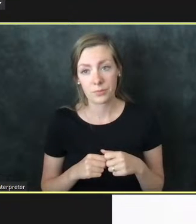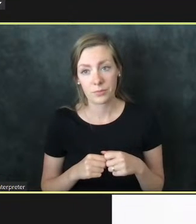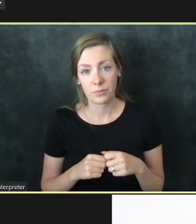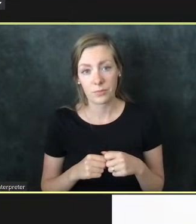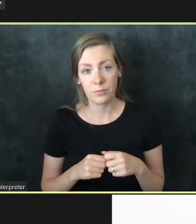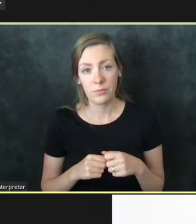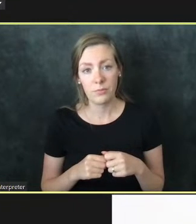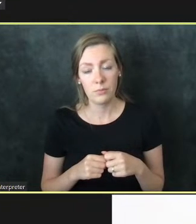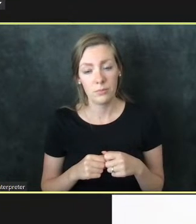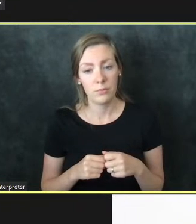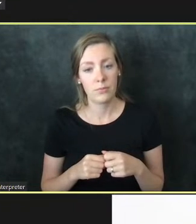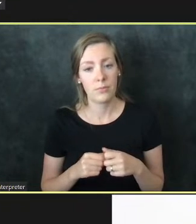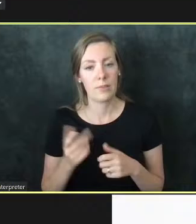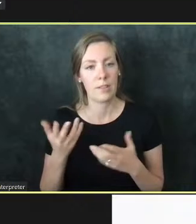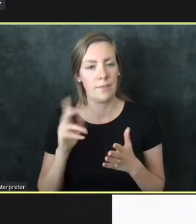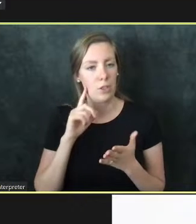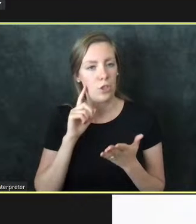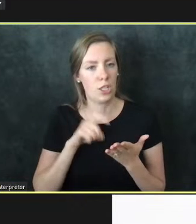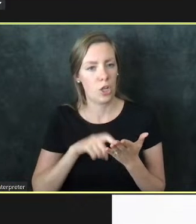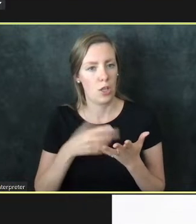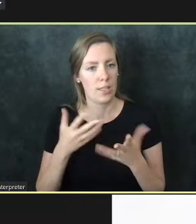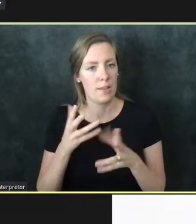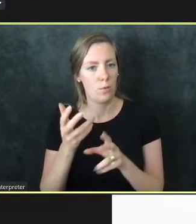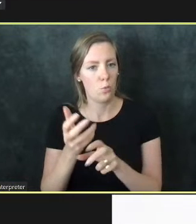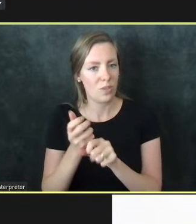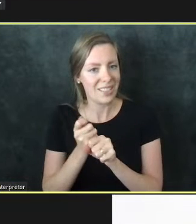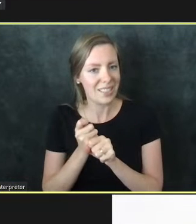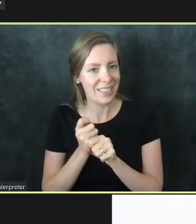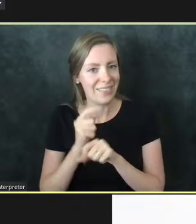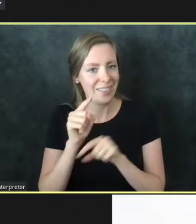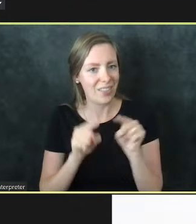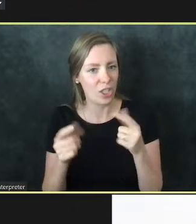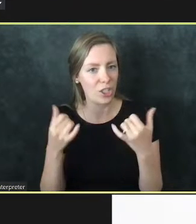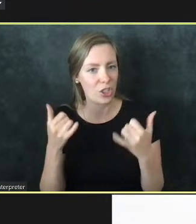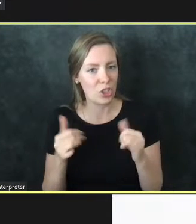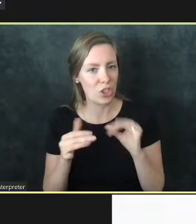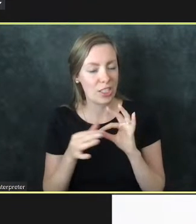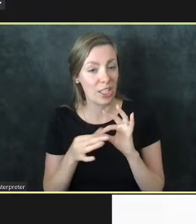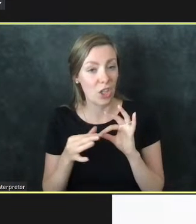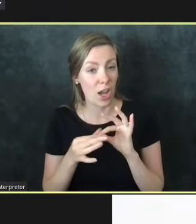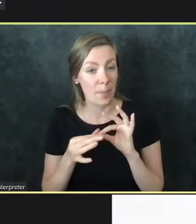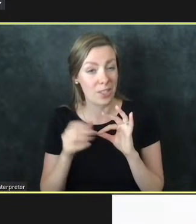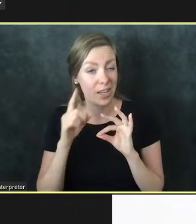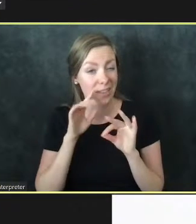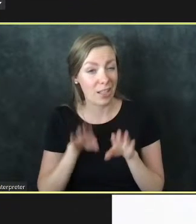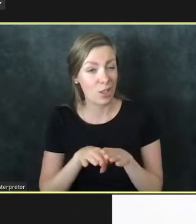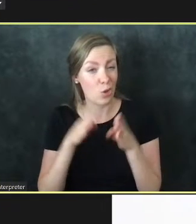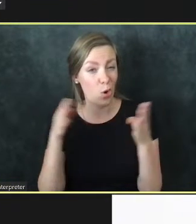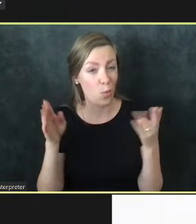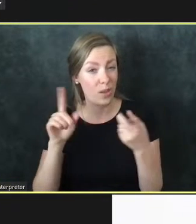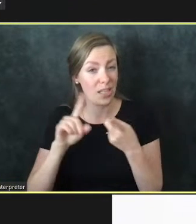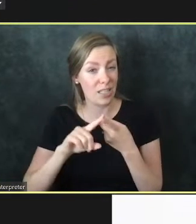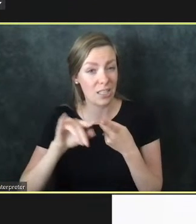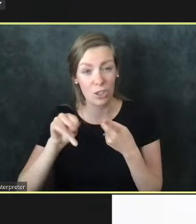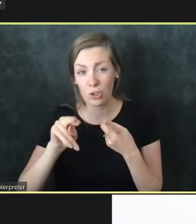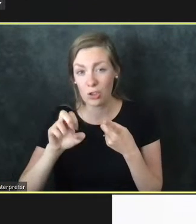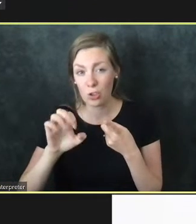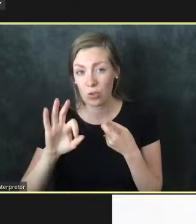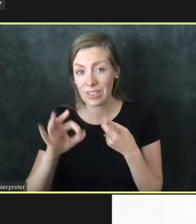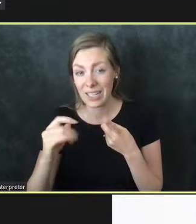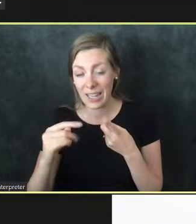FERC has acknowledged they've received the variance, and there's currently a comment period. I believe it's open until June 9th. parece que está abierto